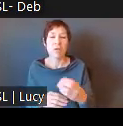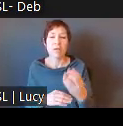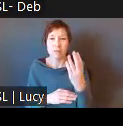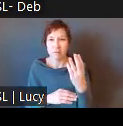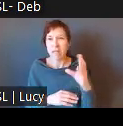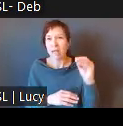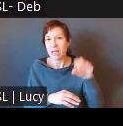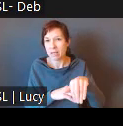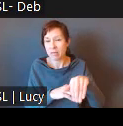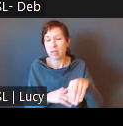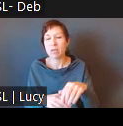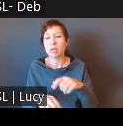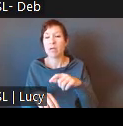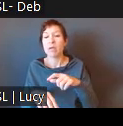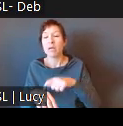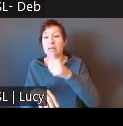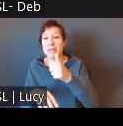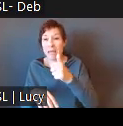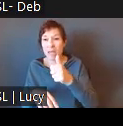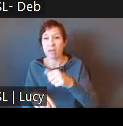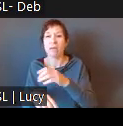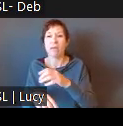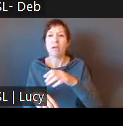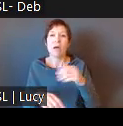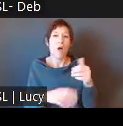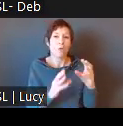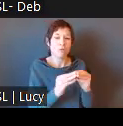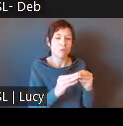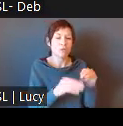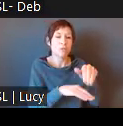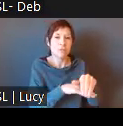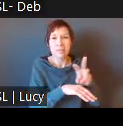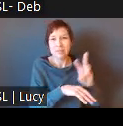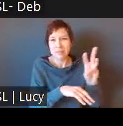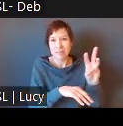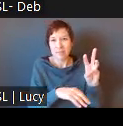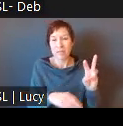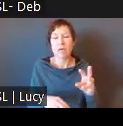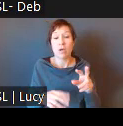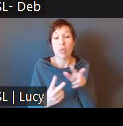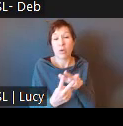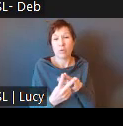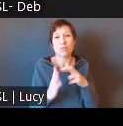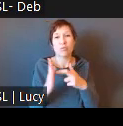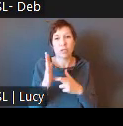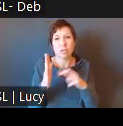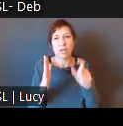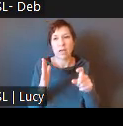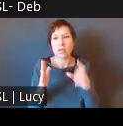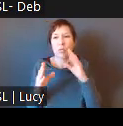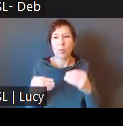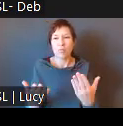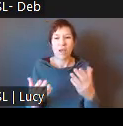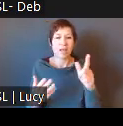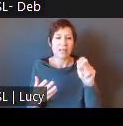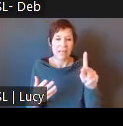The second is at 6 p.m. Those sessions require pre-registration at the link that's now being